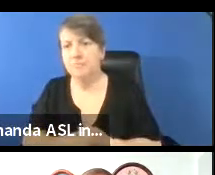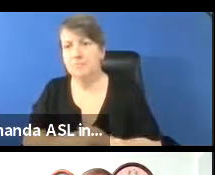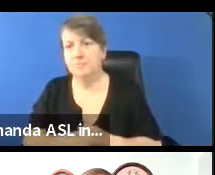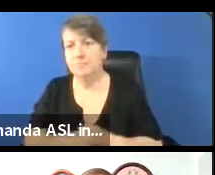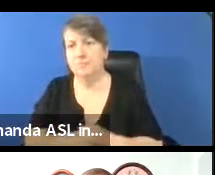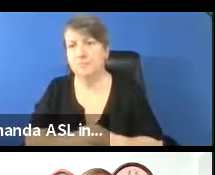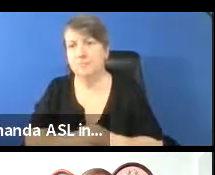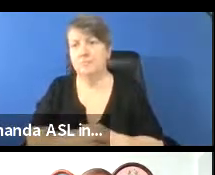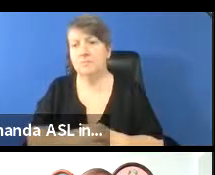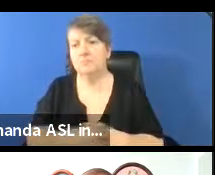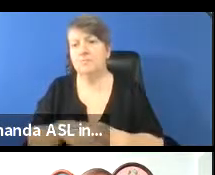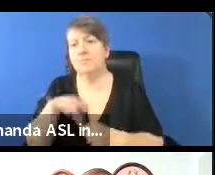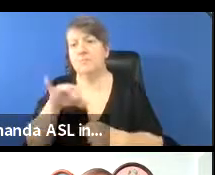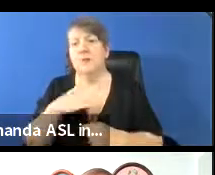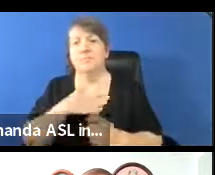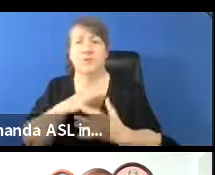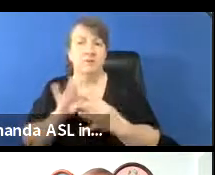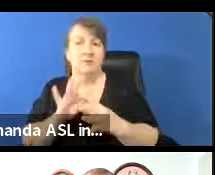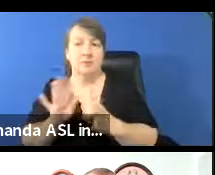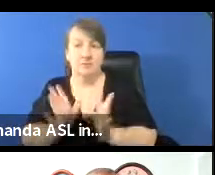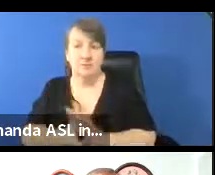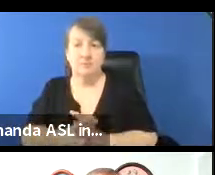So those are my comments.